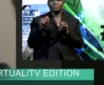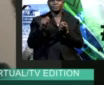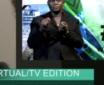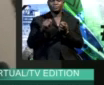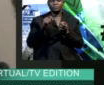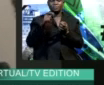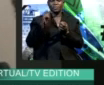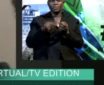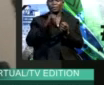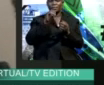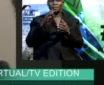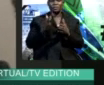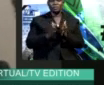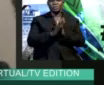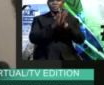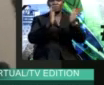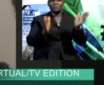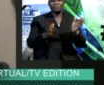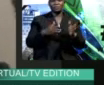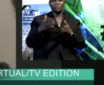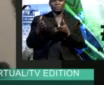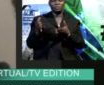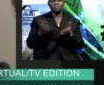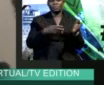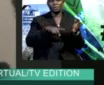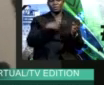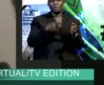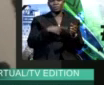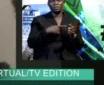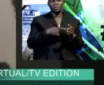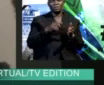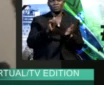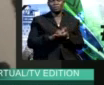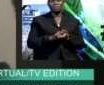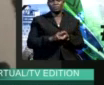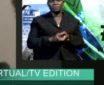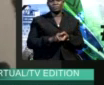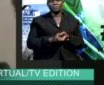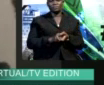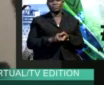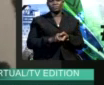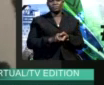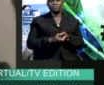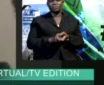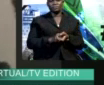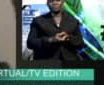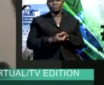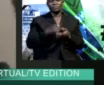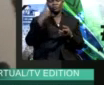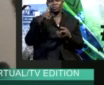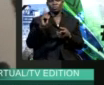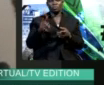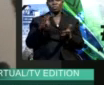there can be generation wheeled into Lagos that would, because the rule of thumb is that